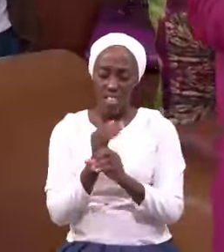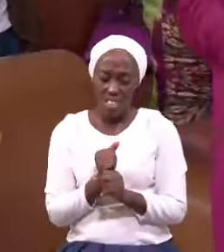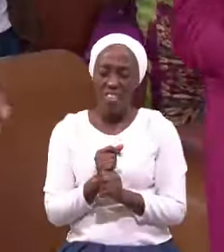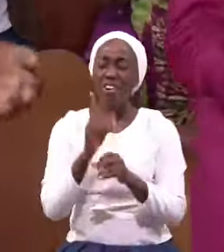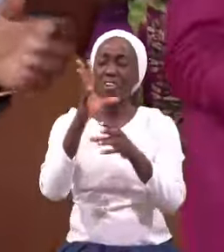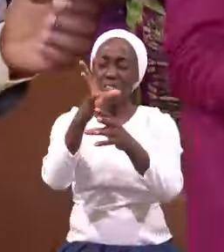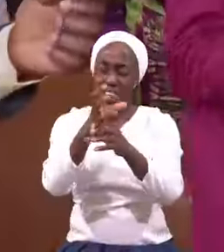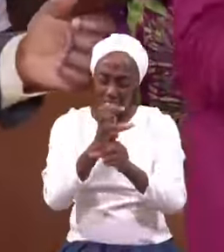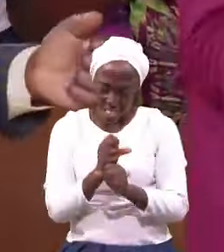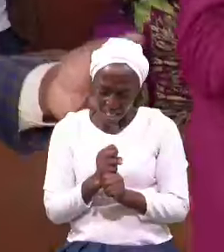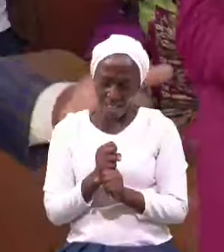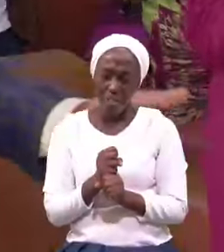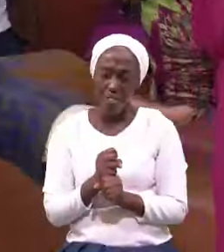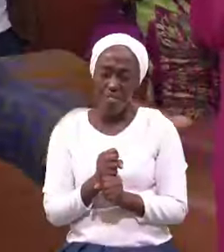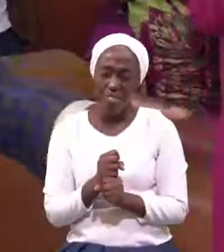Receive.